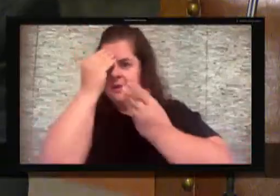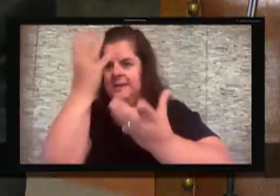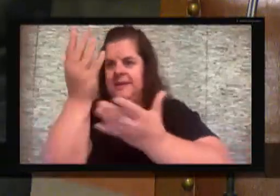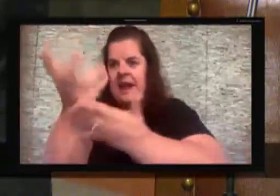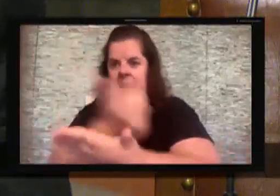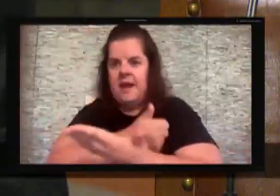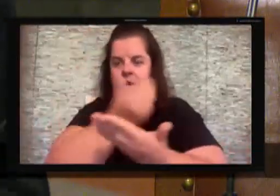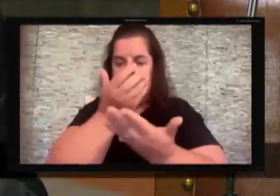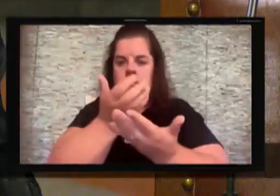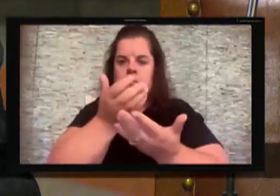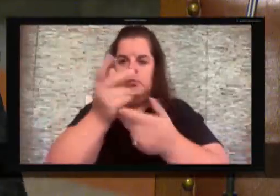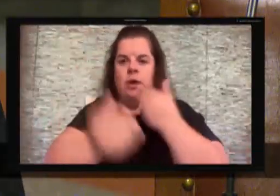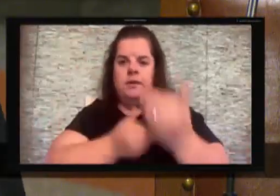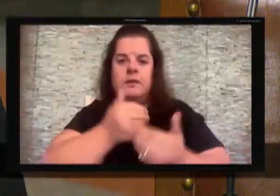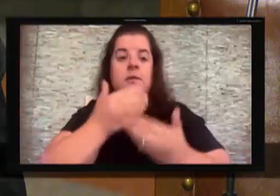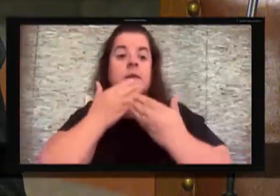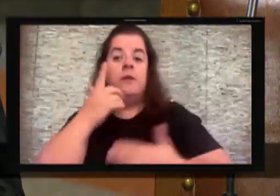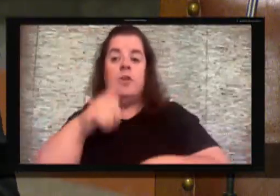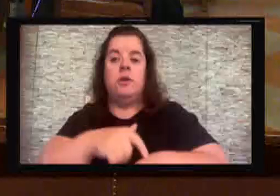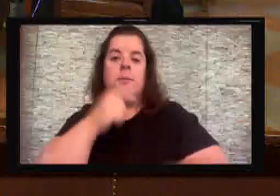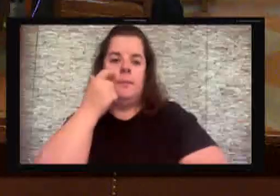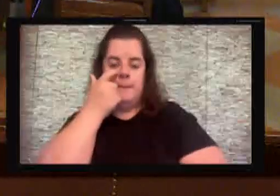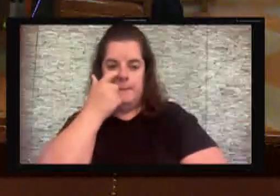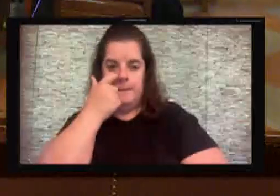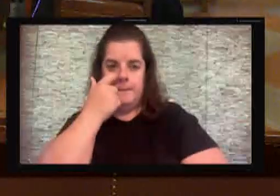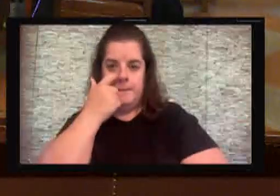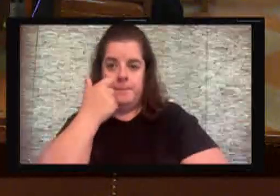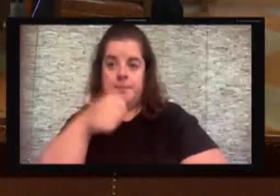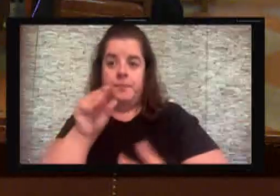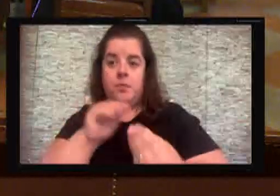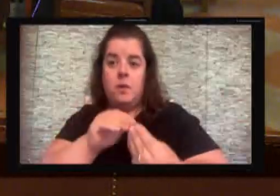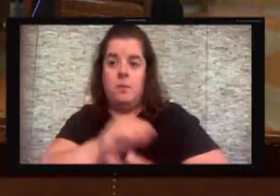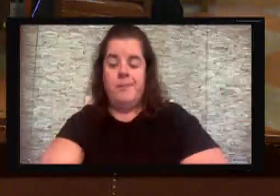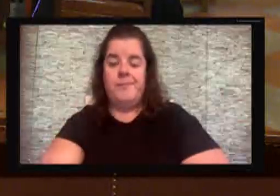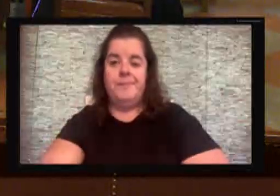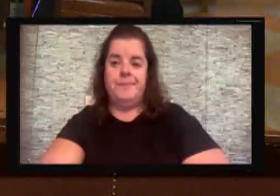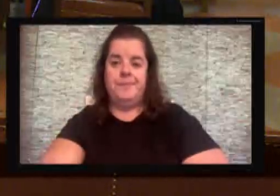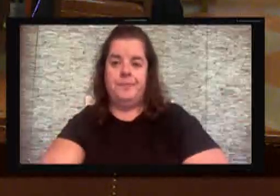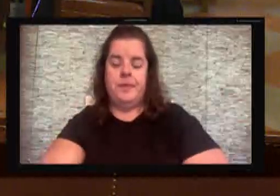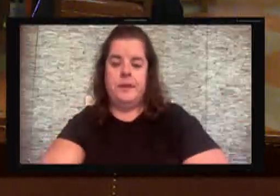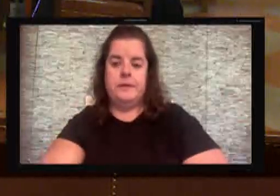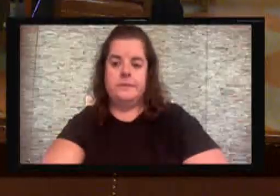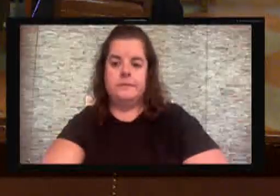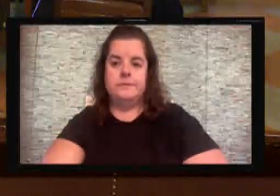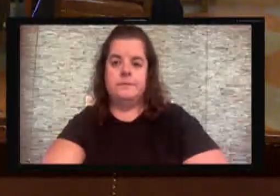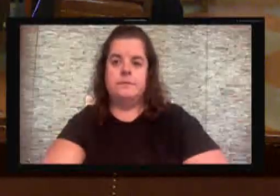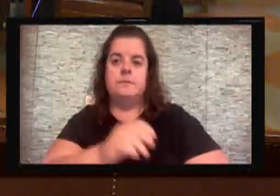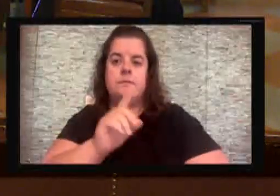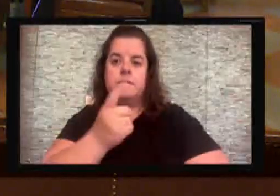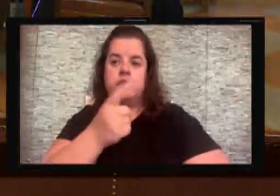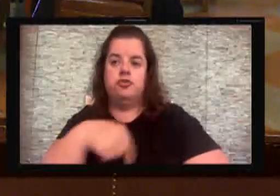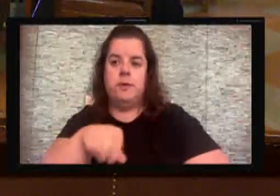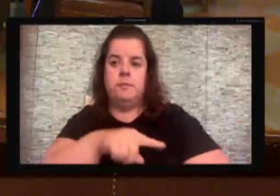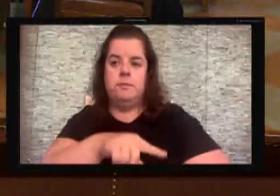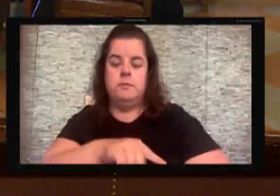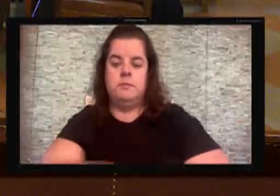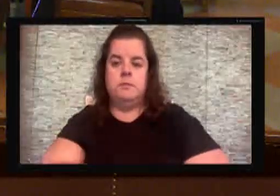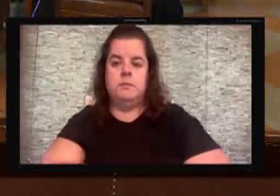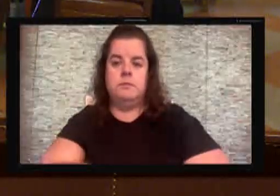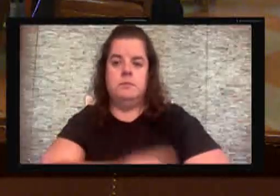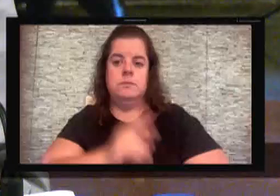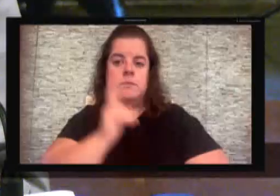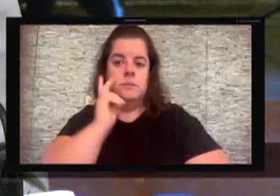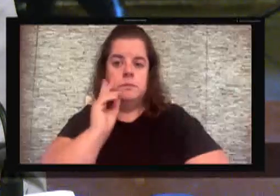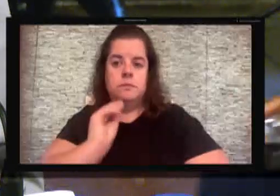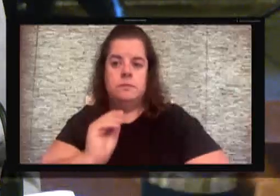right. Well, thank you for your time. Thank you. Any further first round? Any further discussion? Seeing none, all those